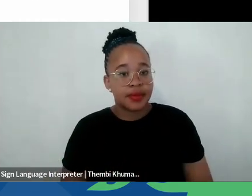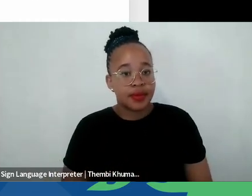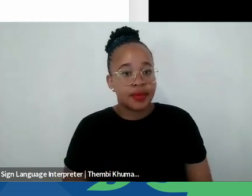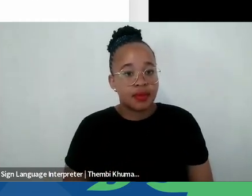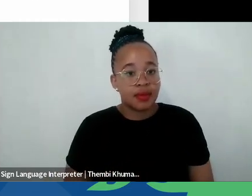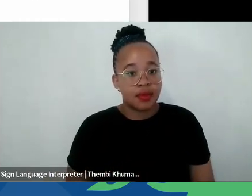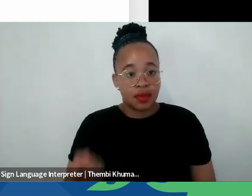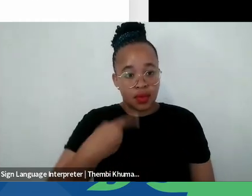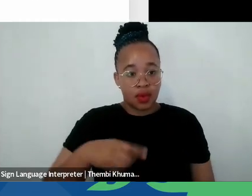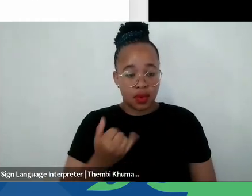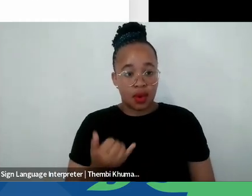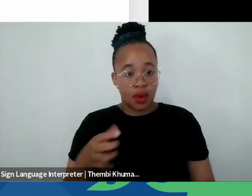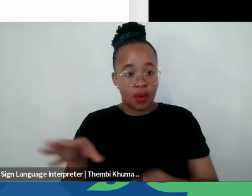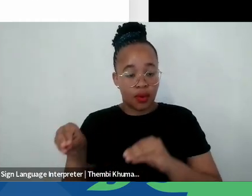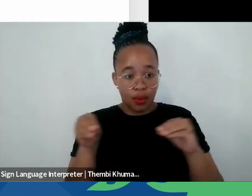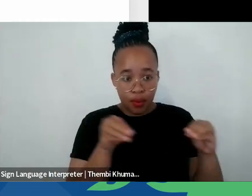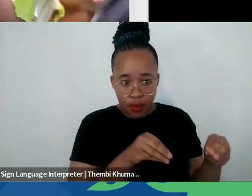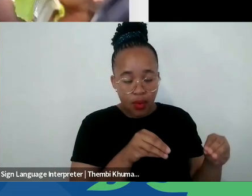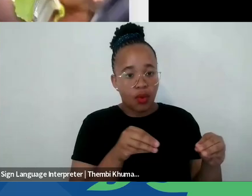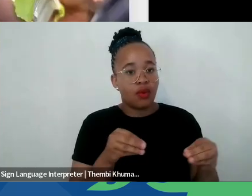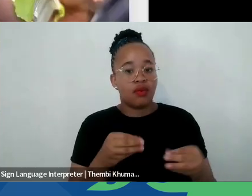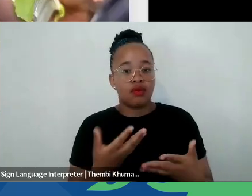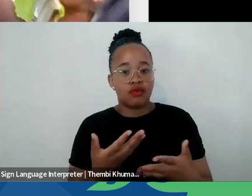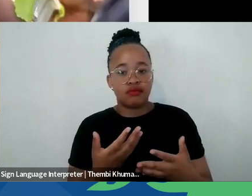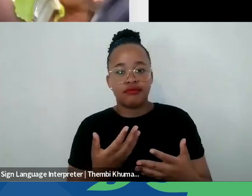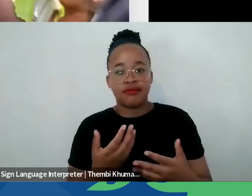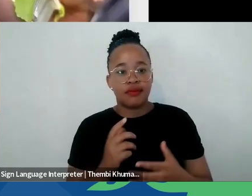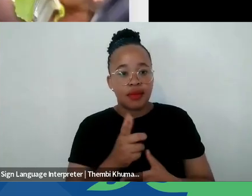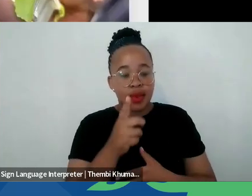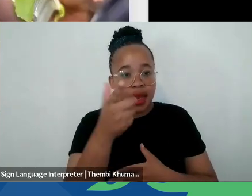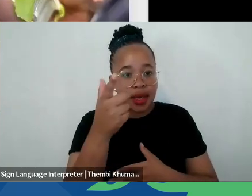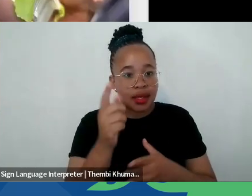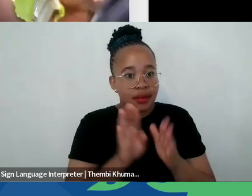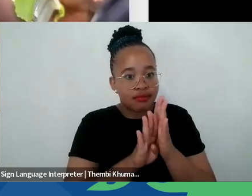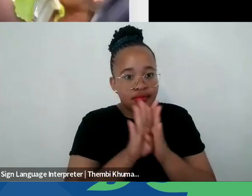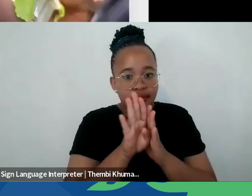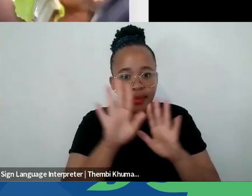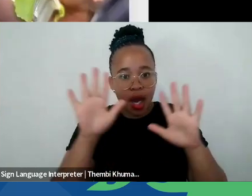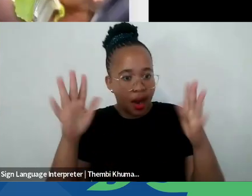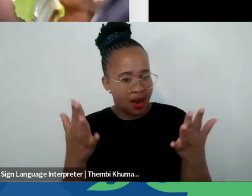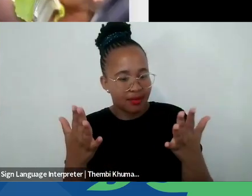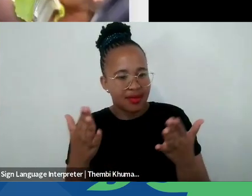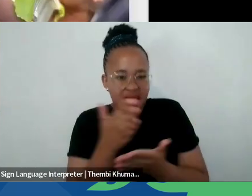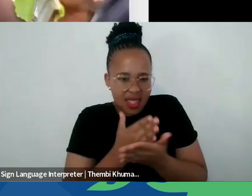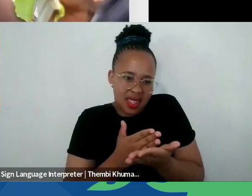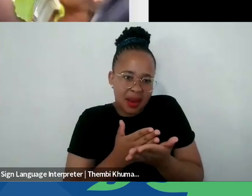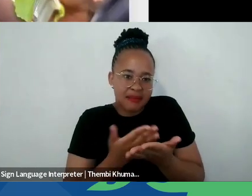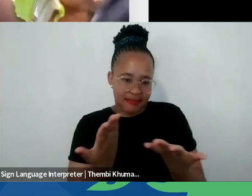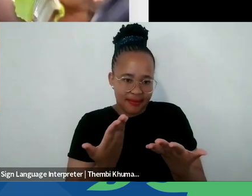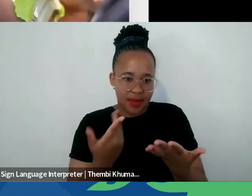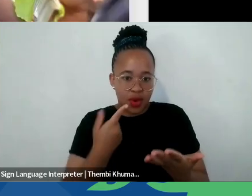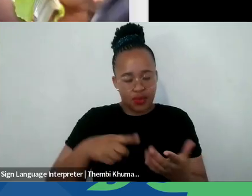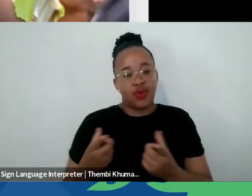So I'm going to move now to some of the results this is just some of the topics of our